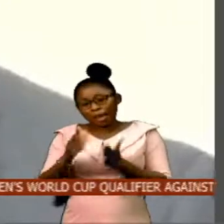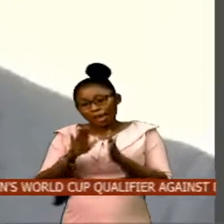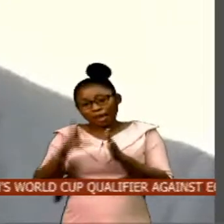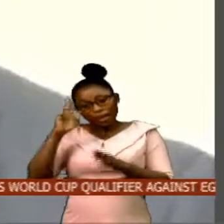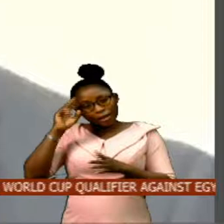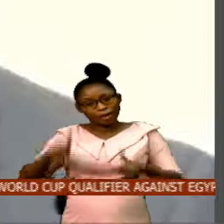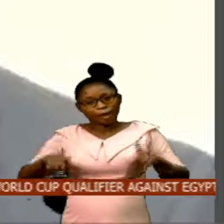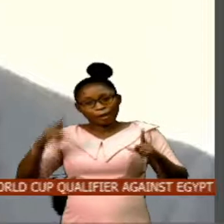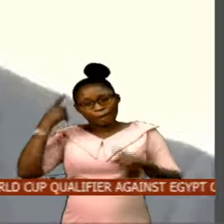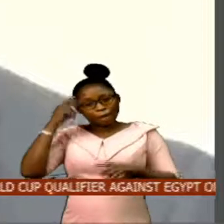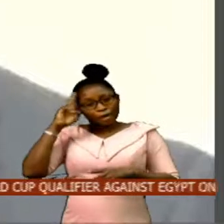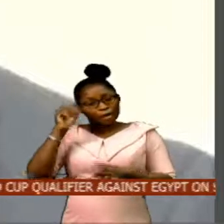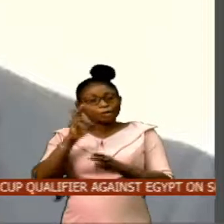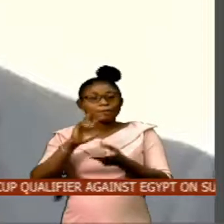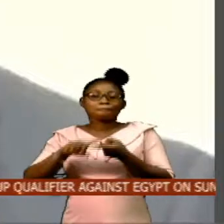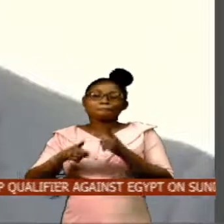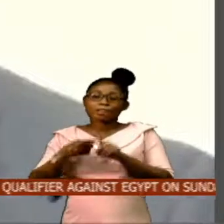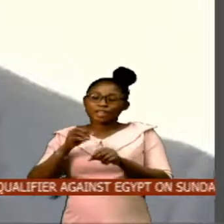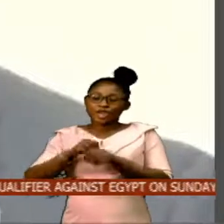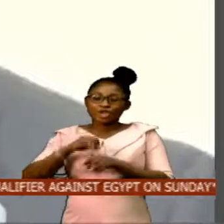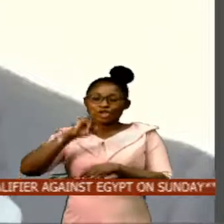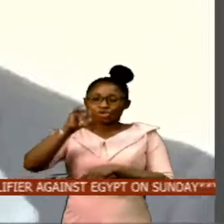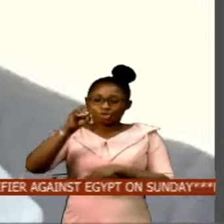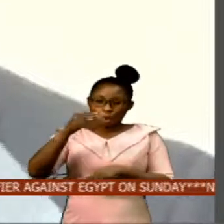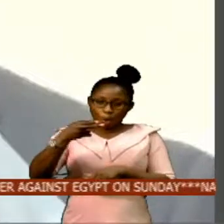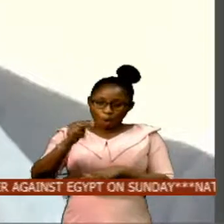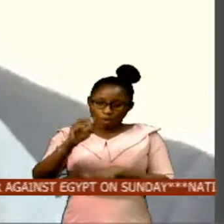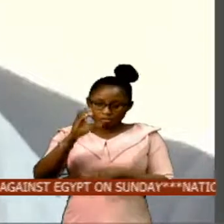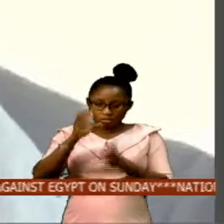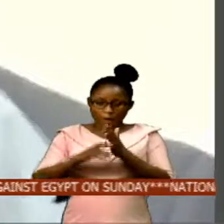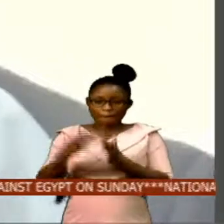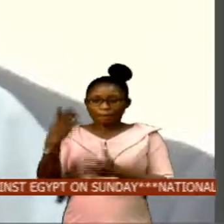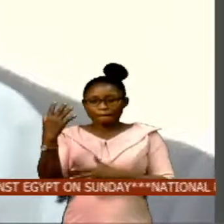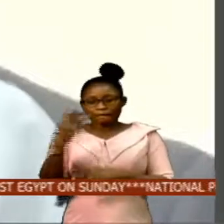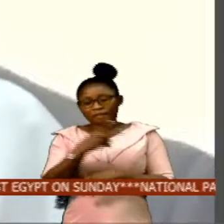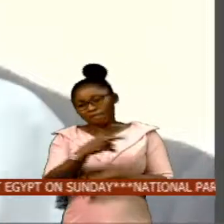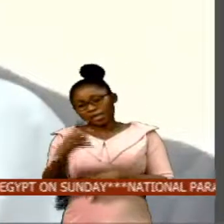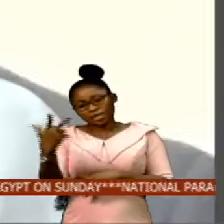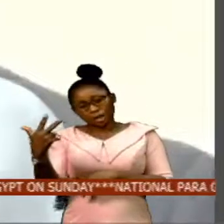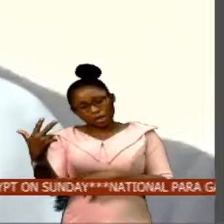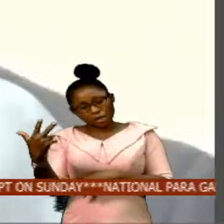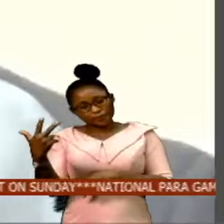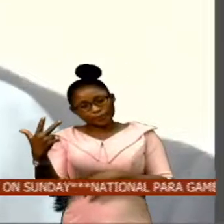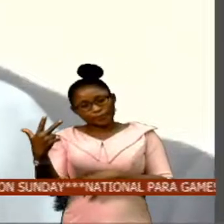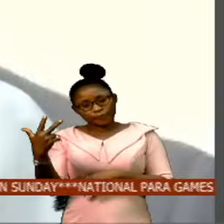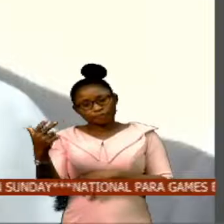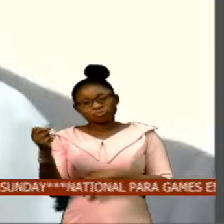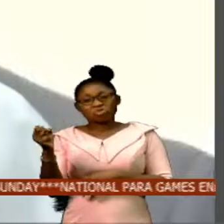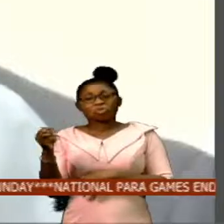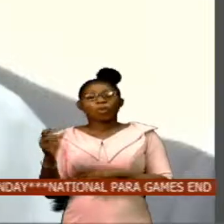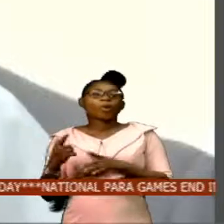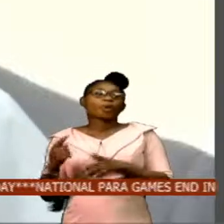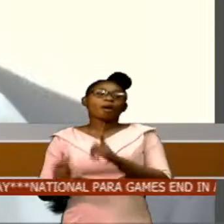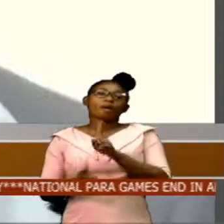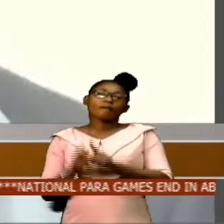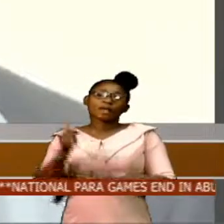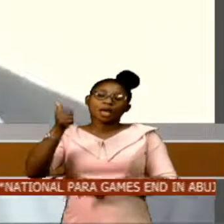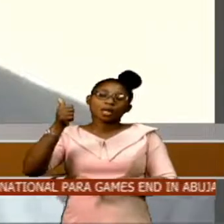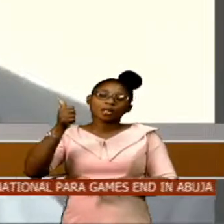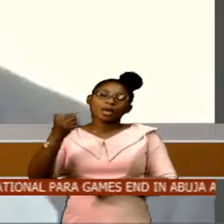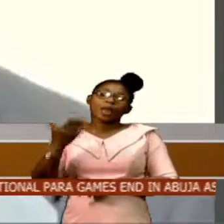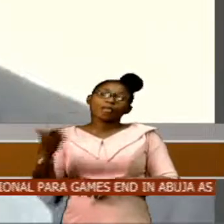friends. In John chapter 15, verse 13. So the